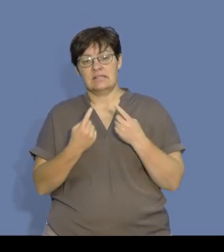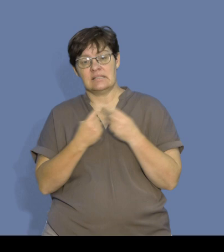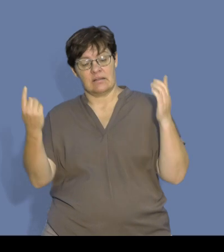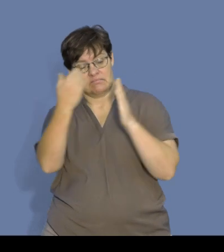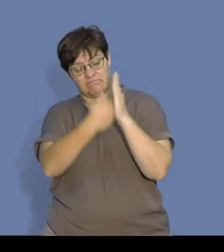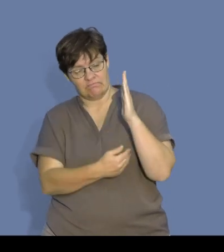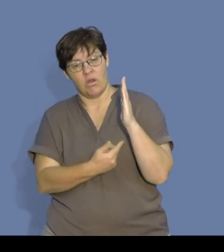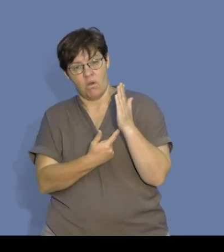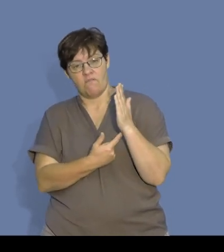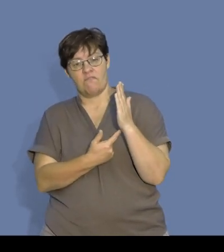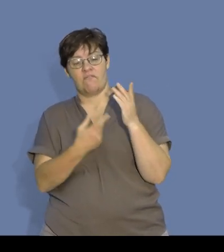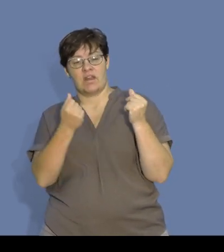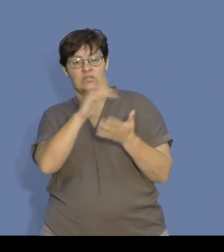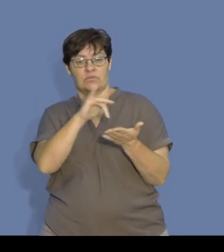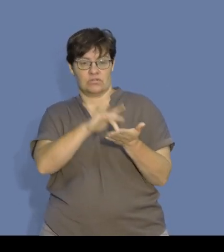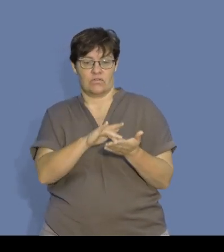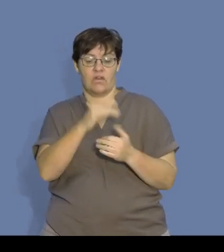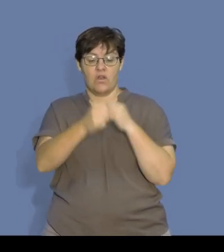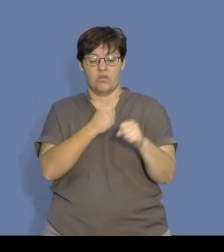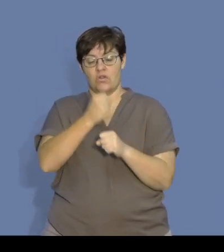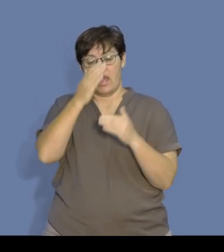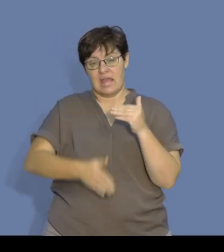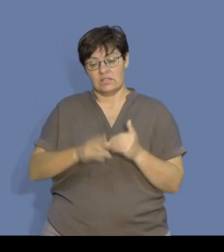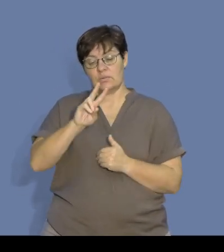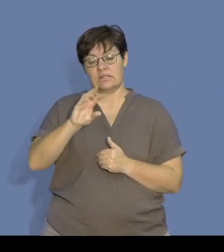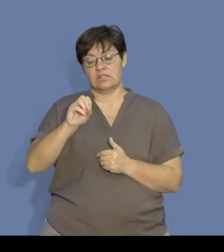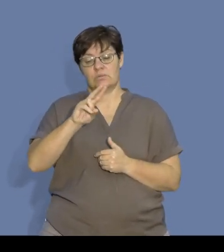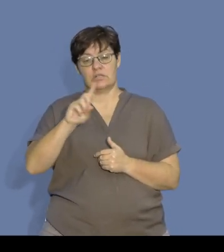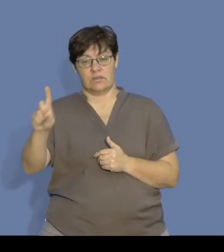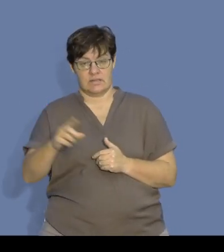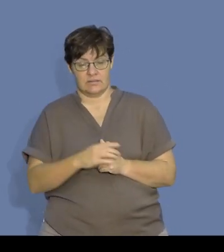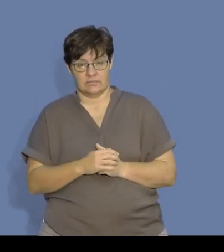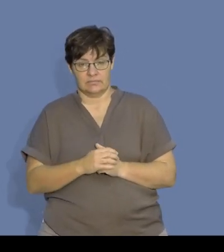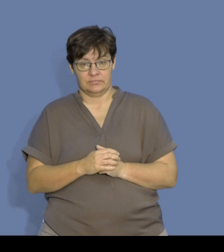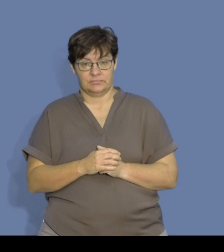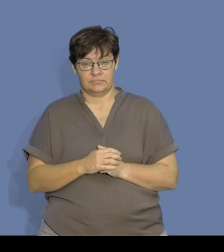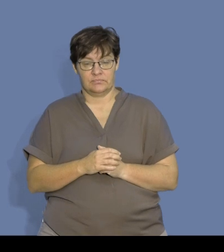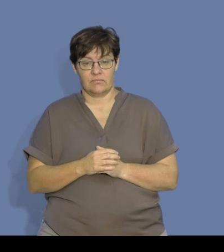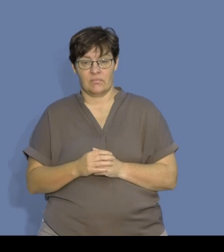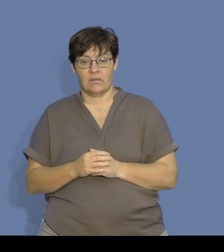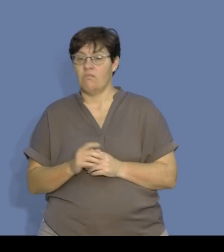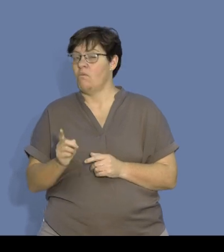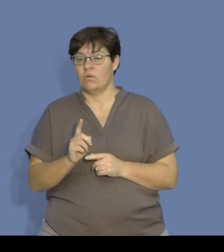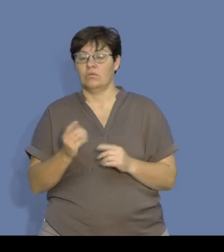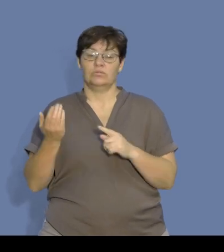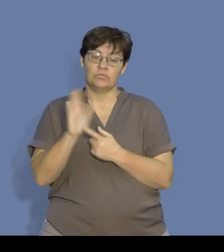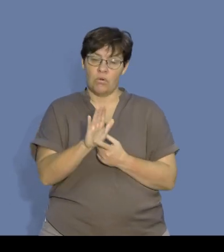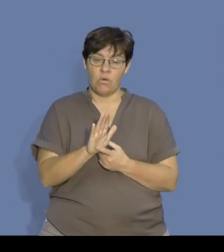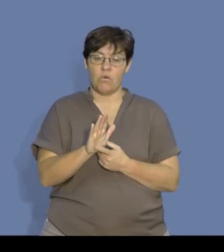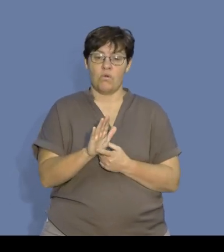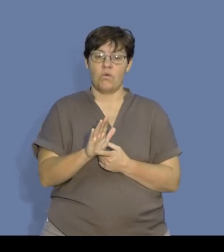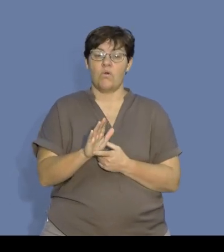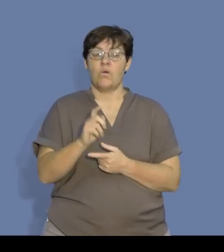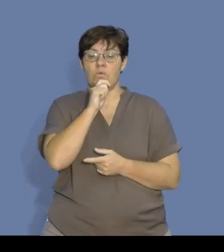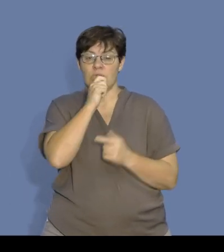financial position for the year end 2021. So you will not show consumables